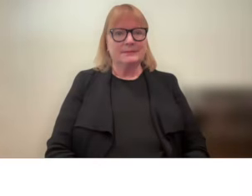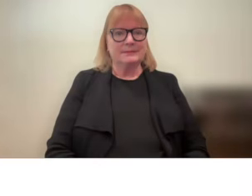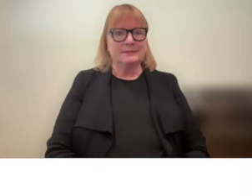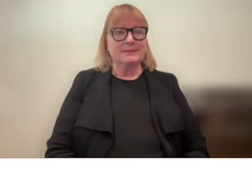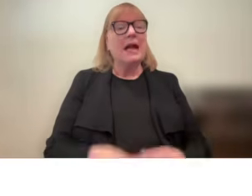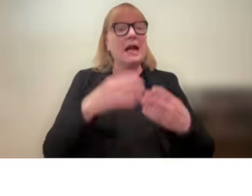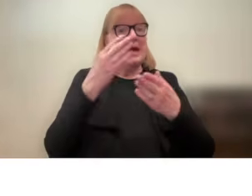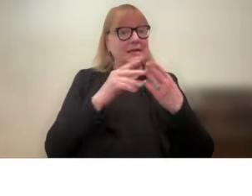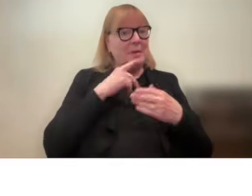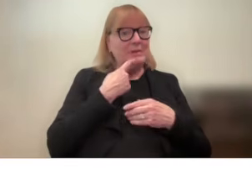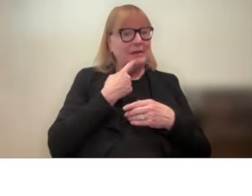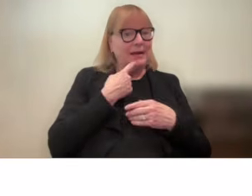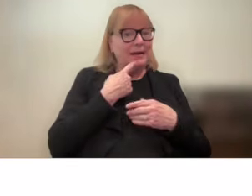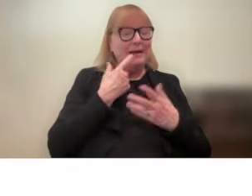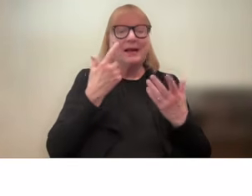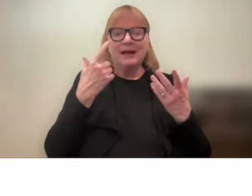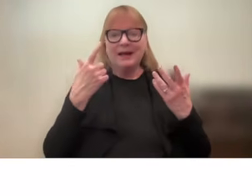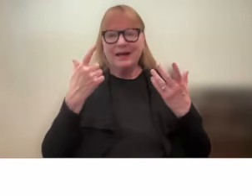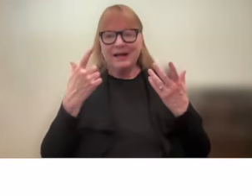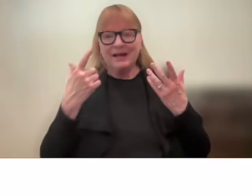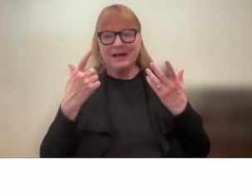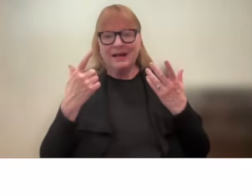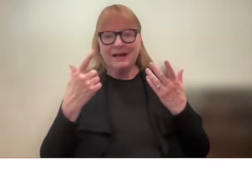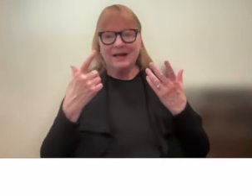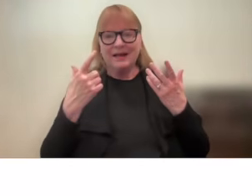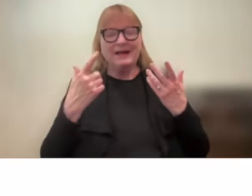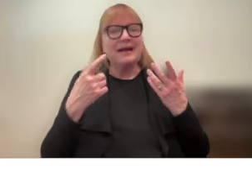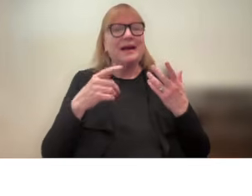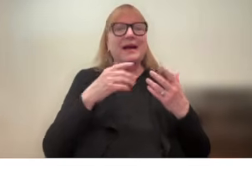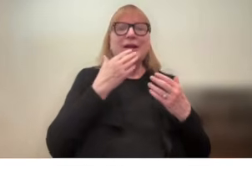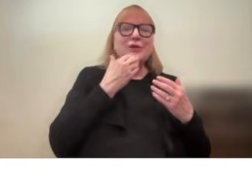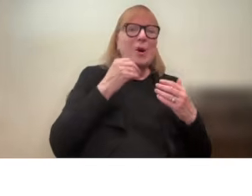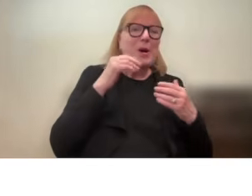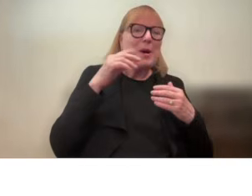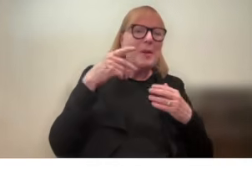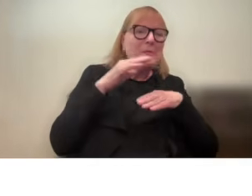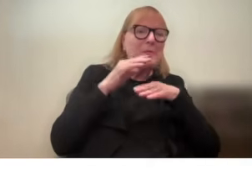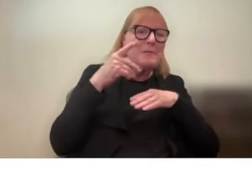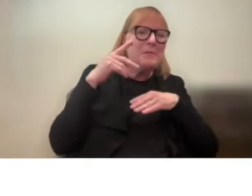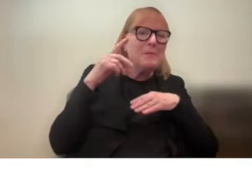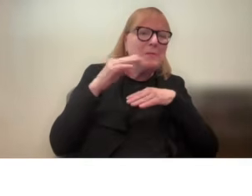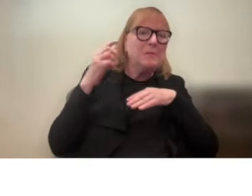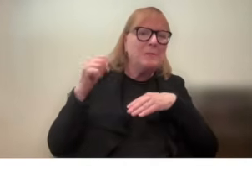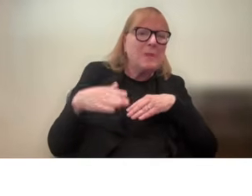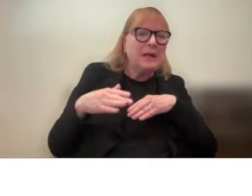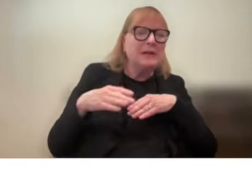We have some people saying cottagecore things, adorable puppies,